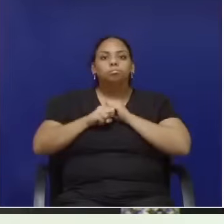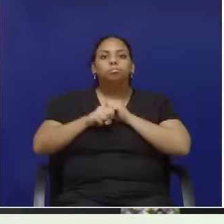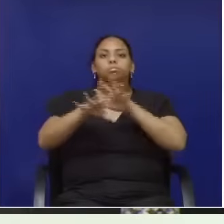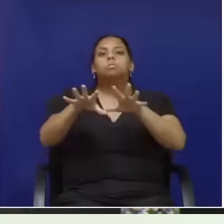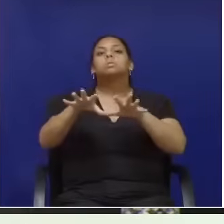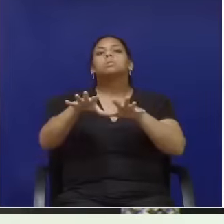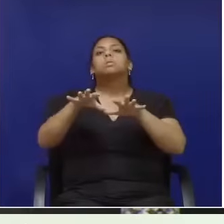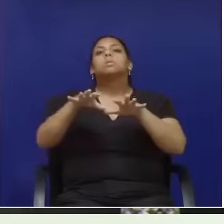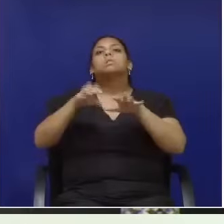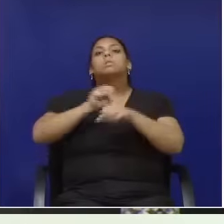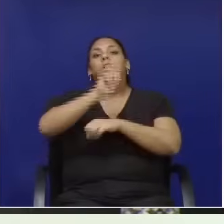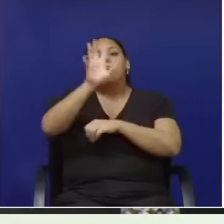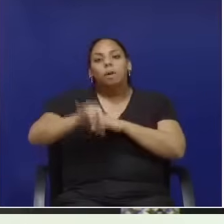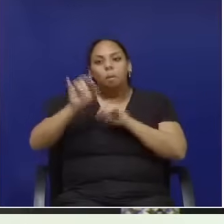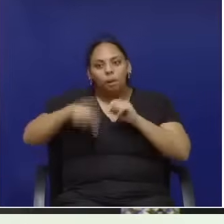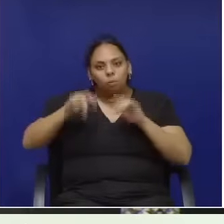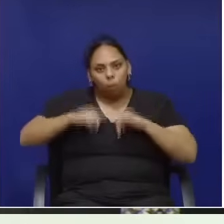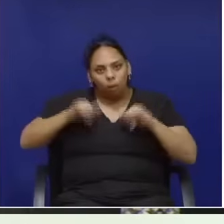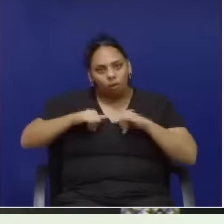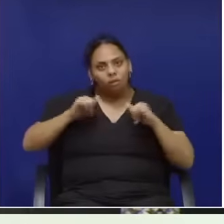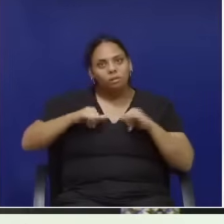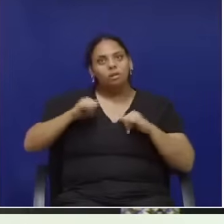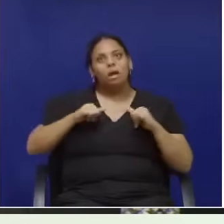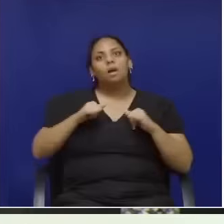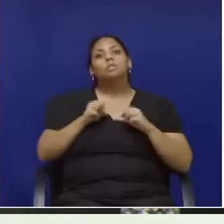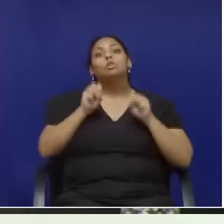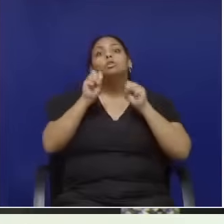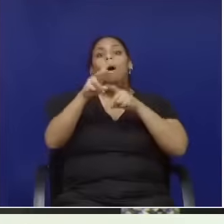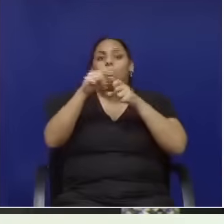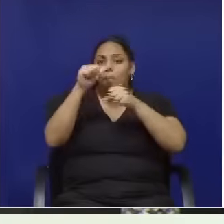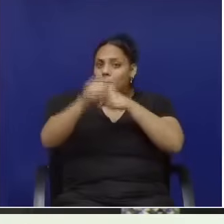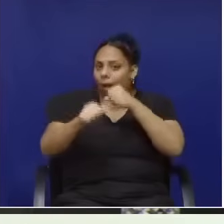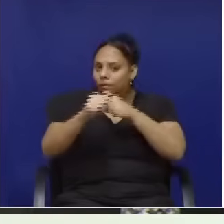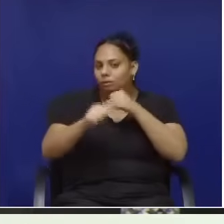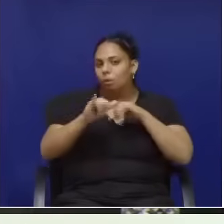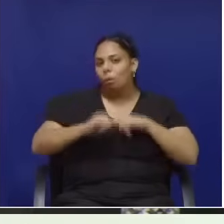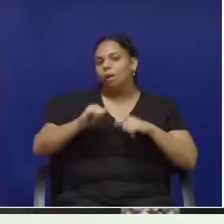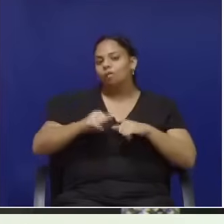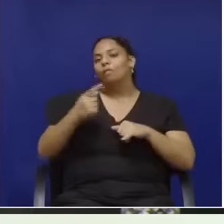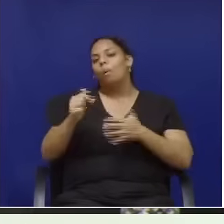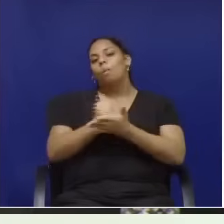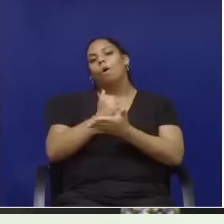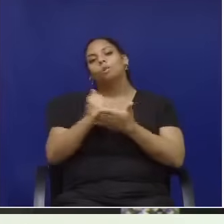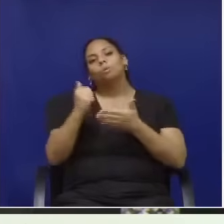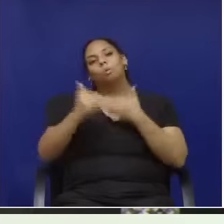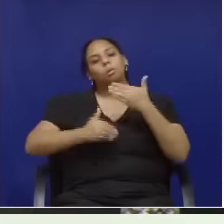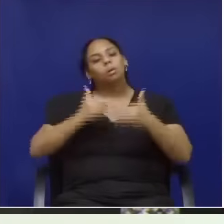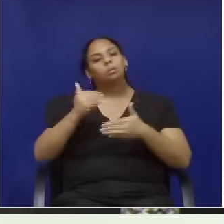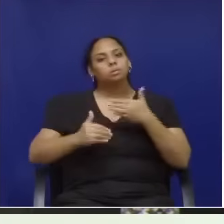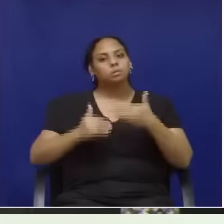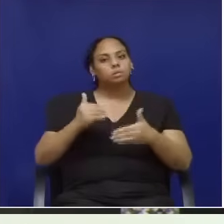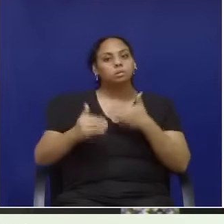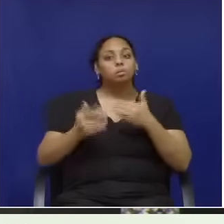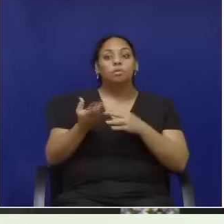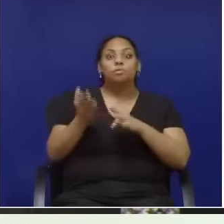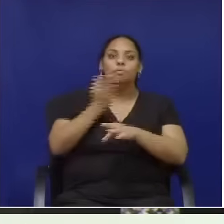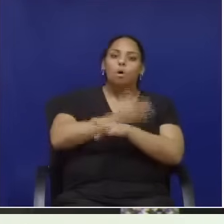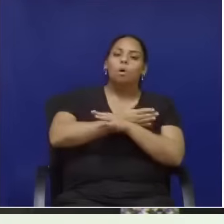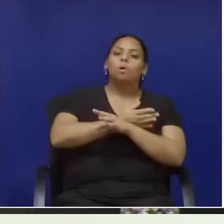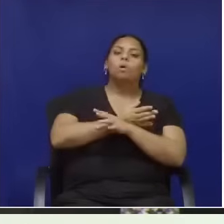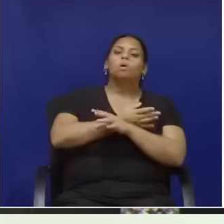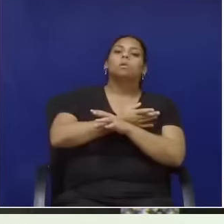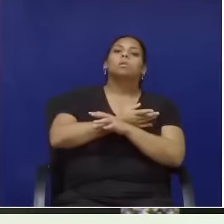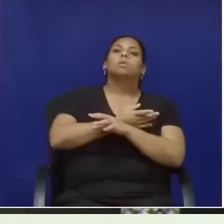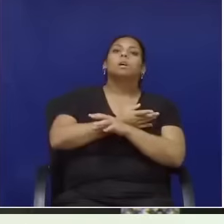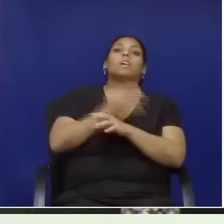South Africans had to wait as many as 12 months to get a passport processed once their South African passport